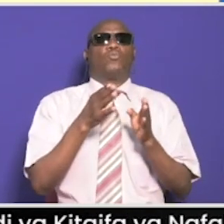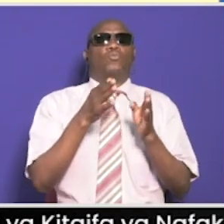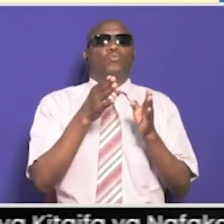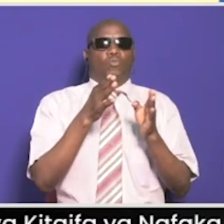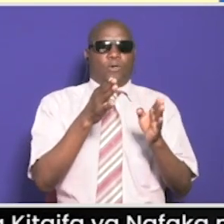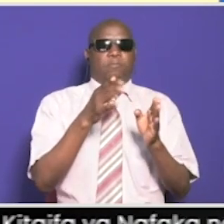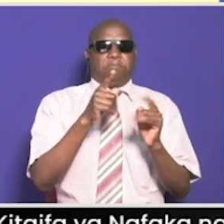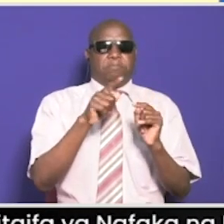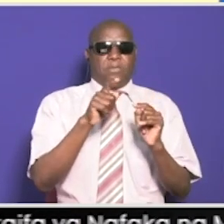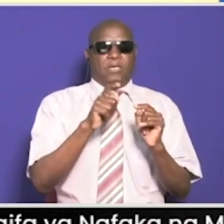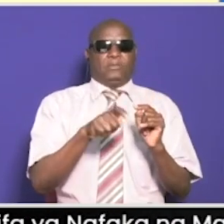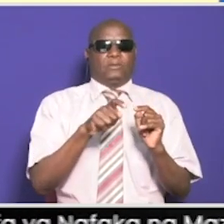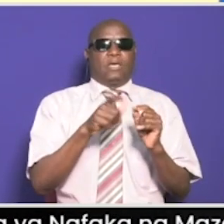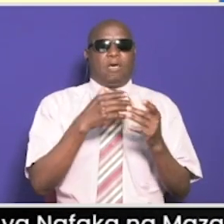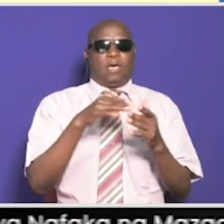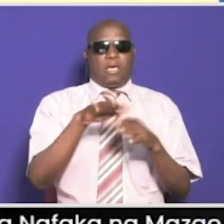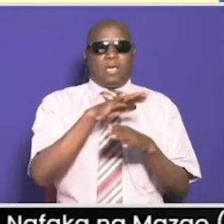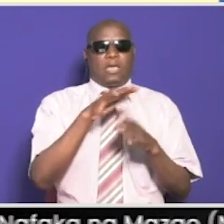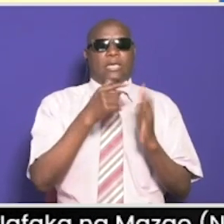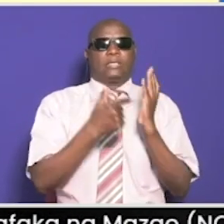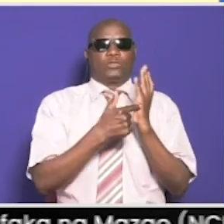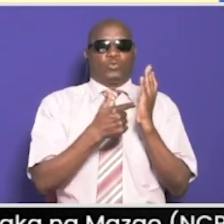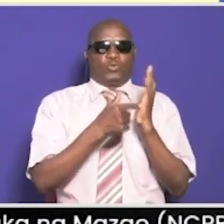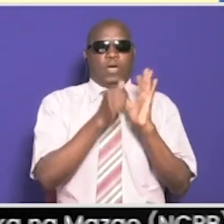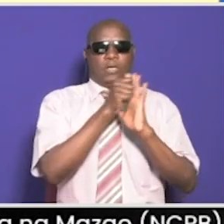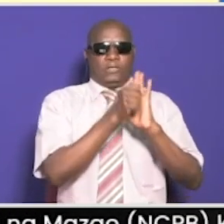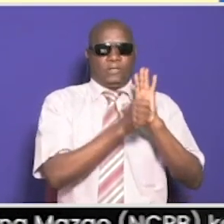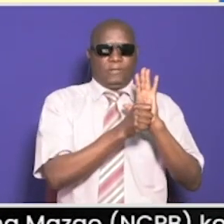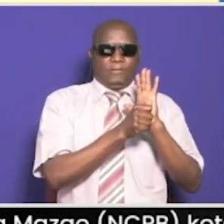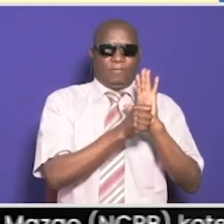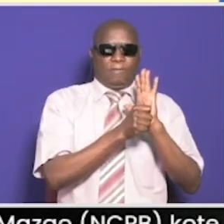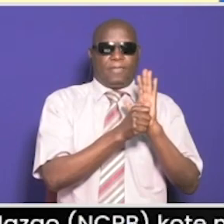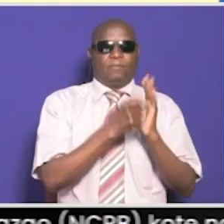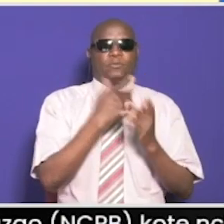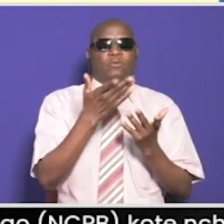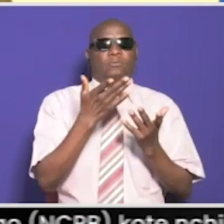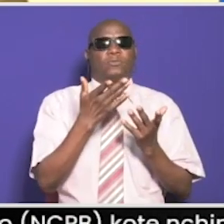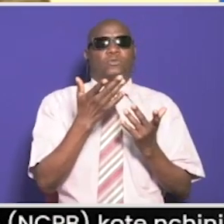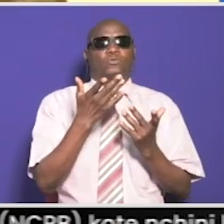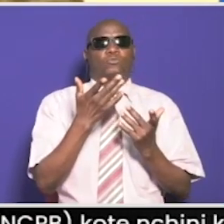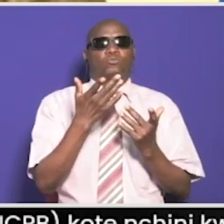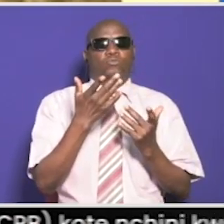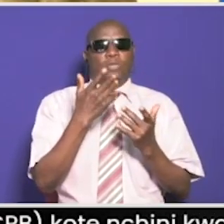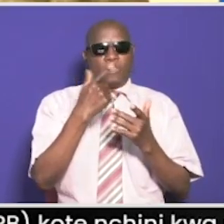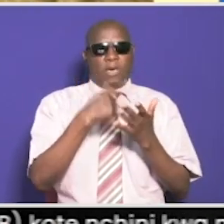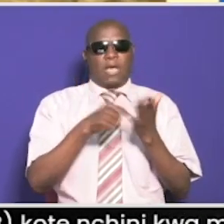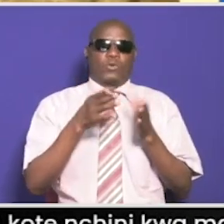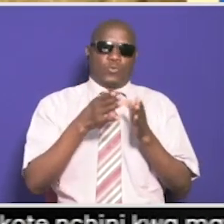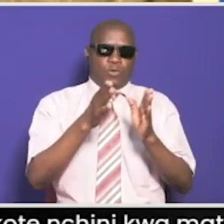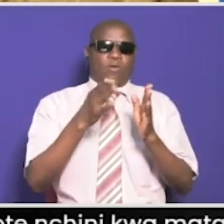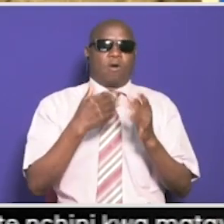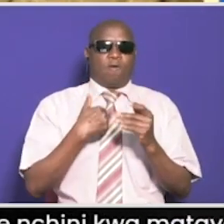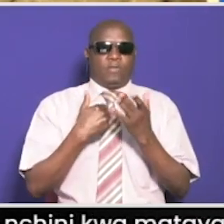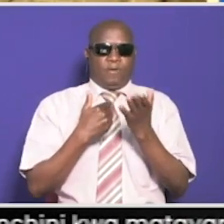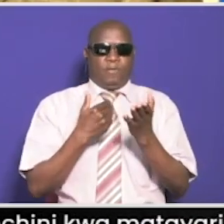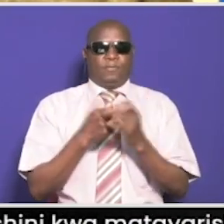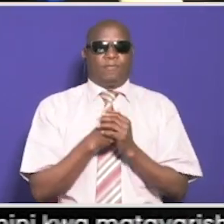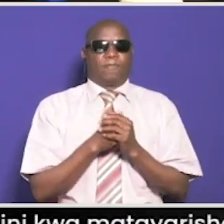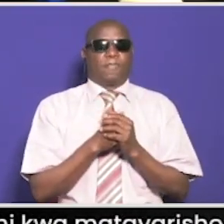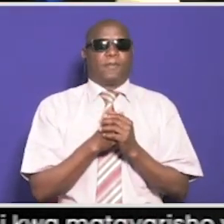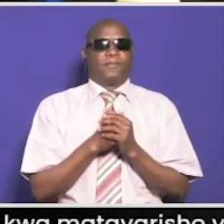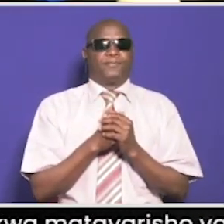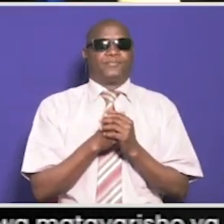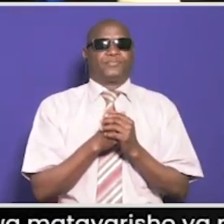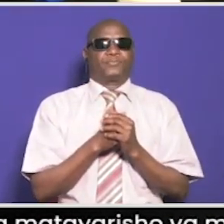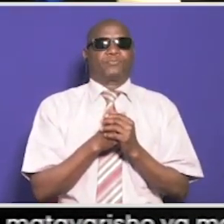our digitalization agenda. So we are on the right trajectory. And let me also, now that we are